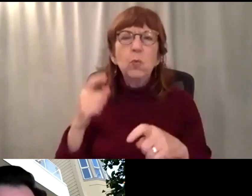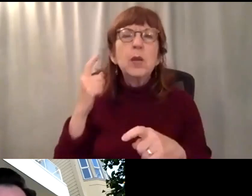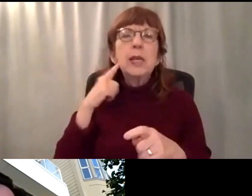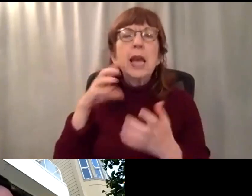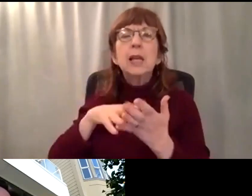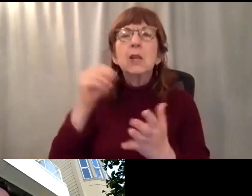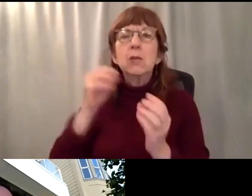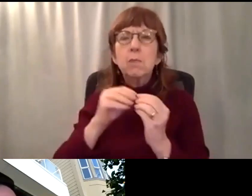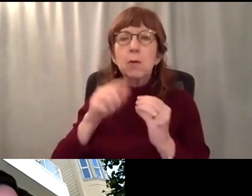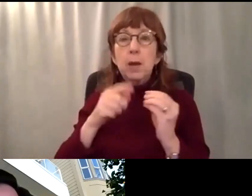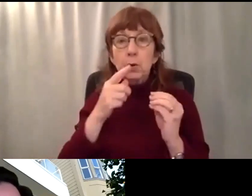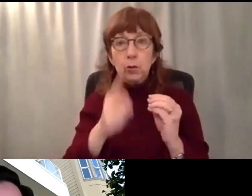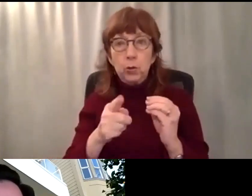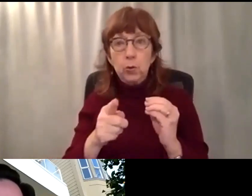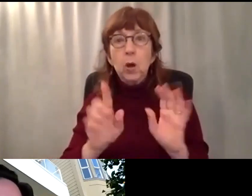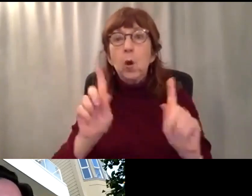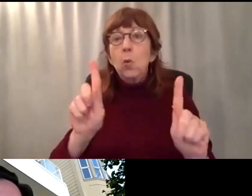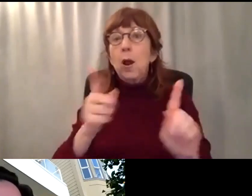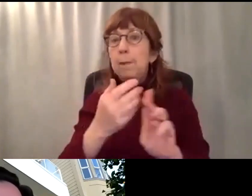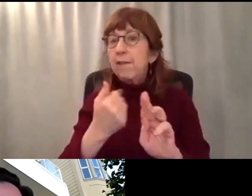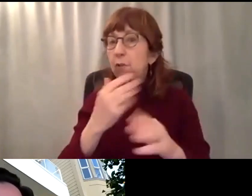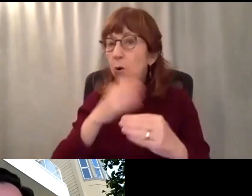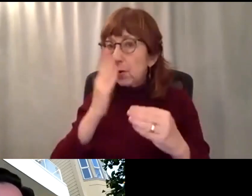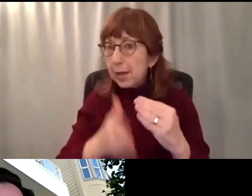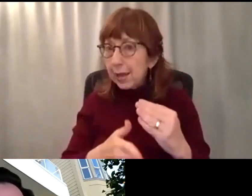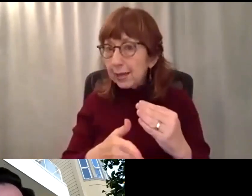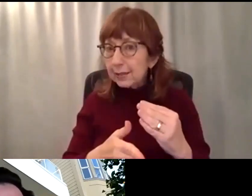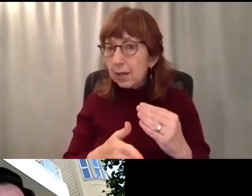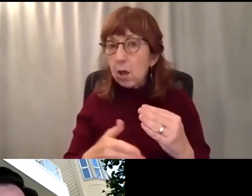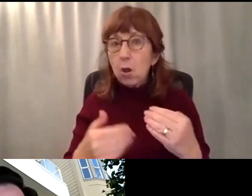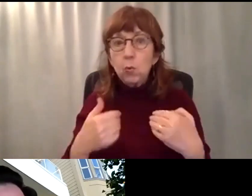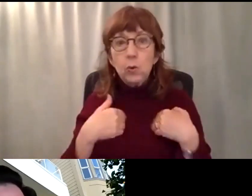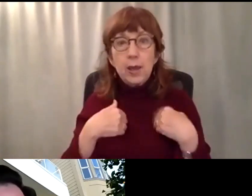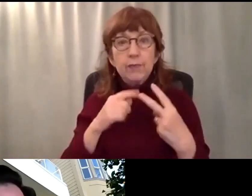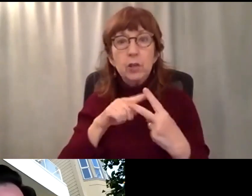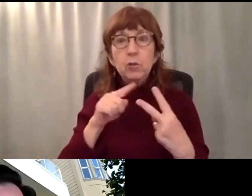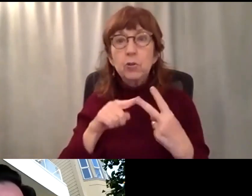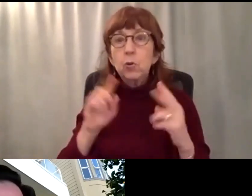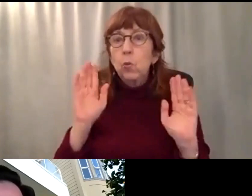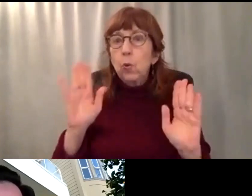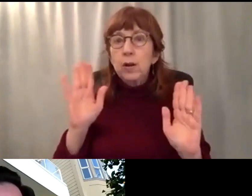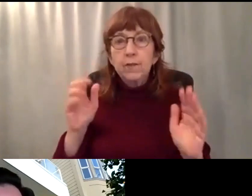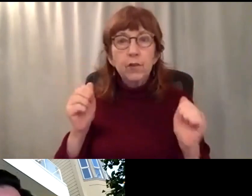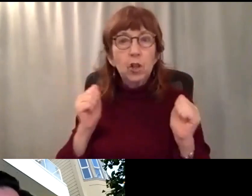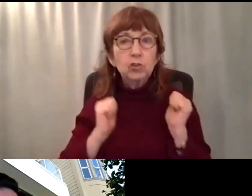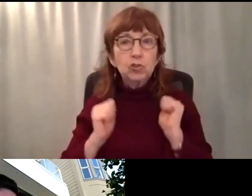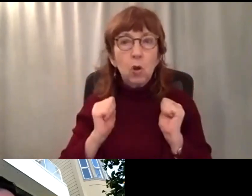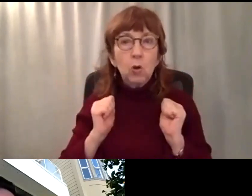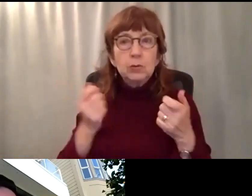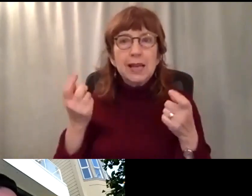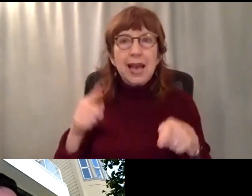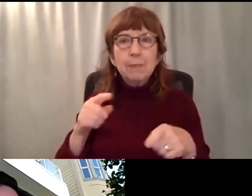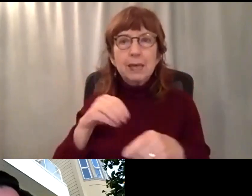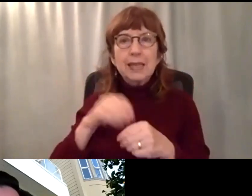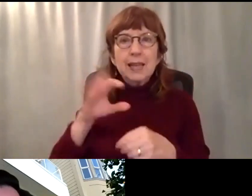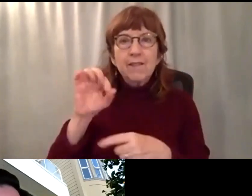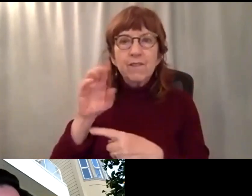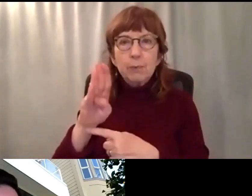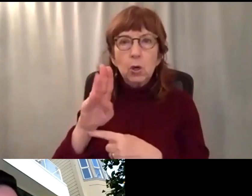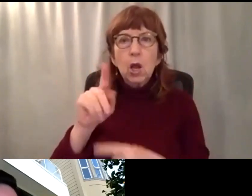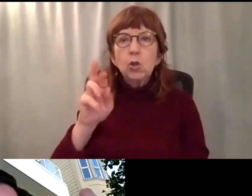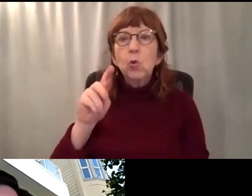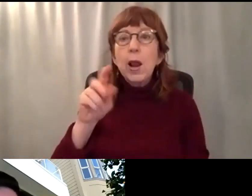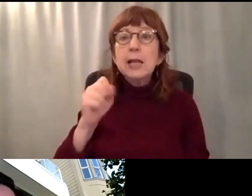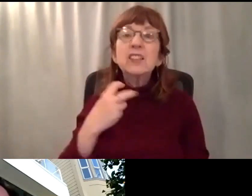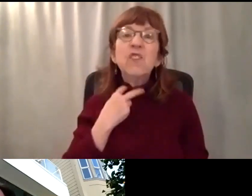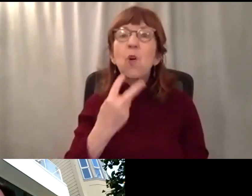you. Real quick before we end, we have two incredible shows happening the rest of February. Trans Voices